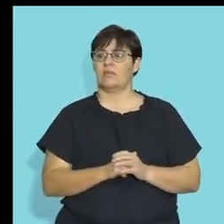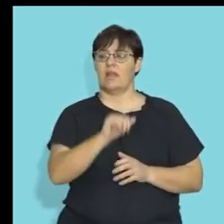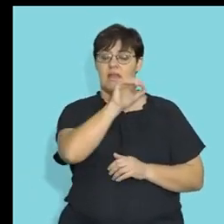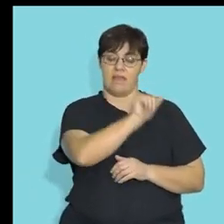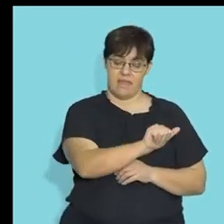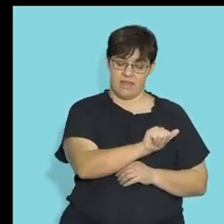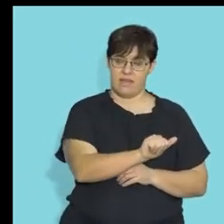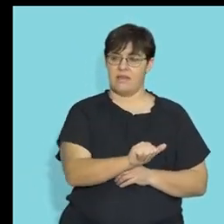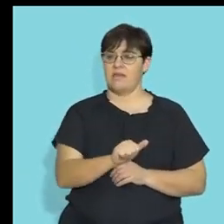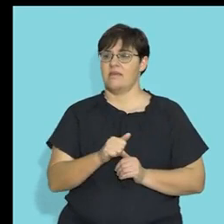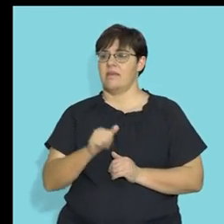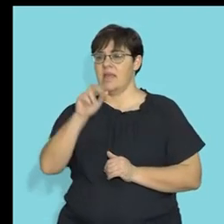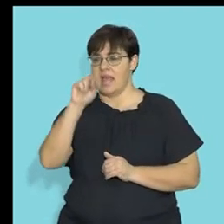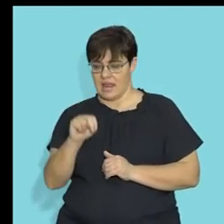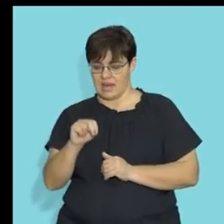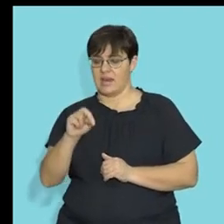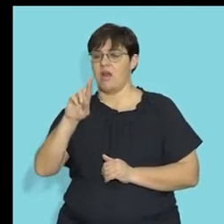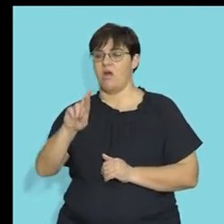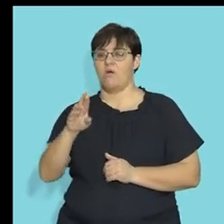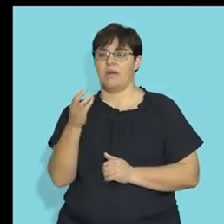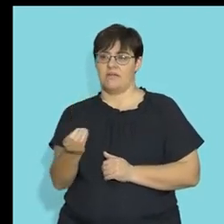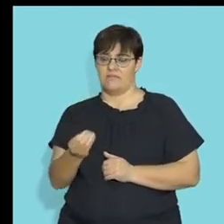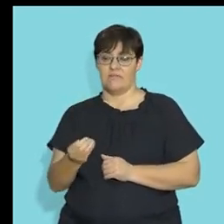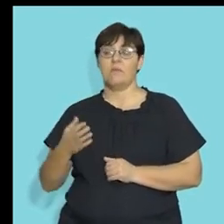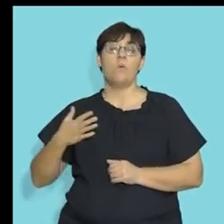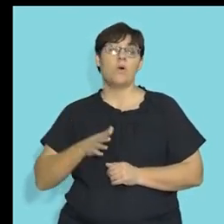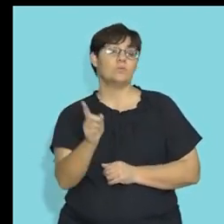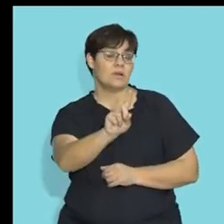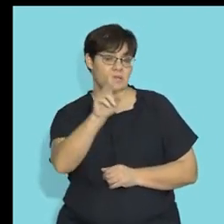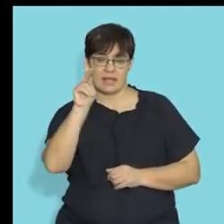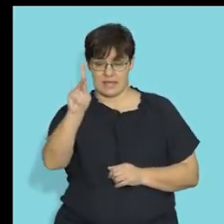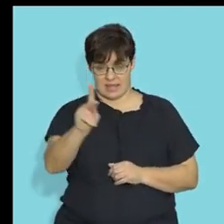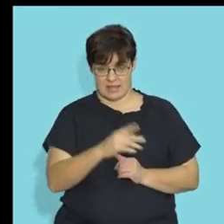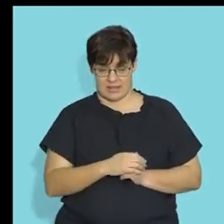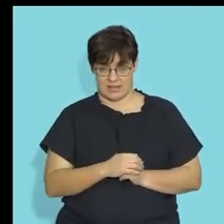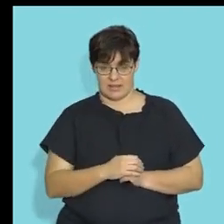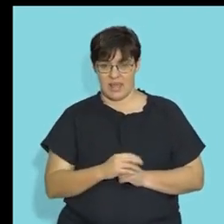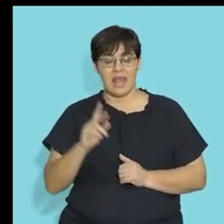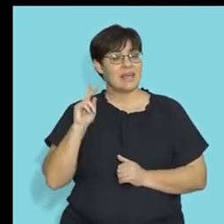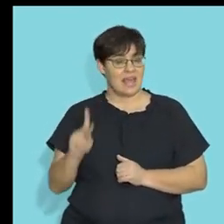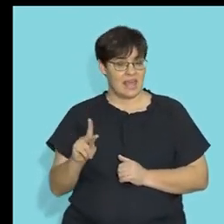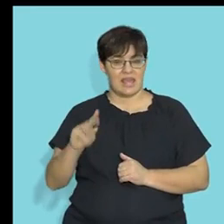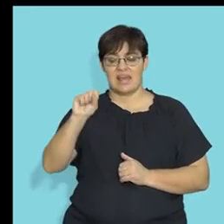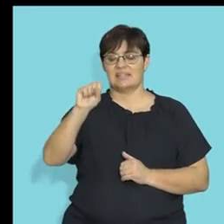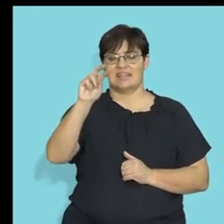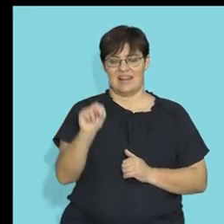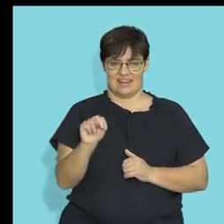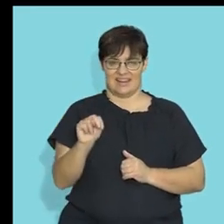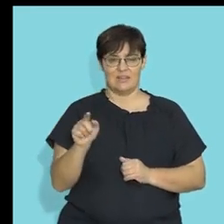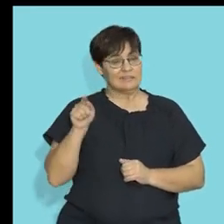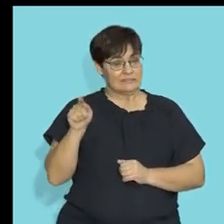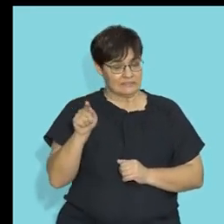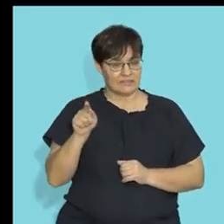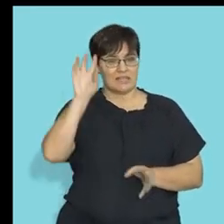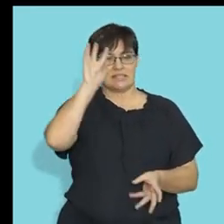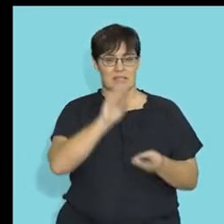I have my N, and I have my R. I just need to solve for k, and k is my Sn